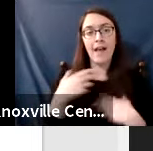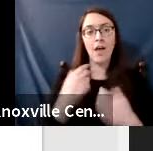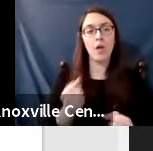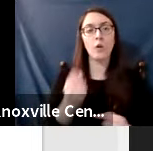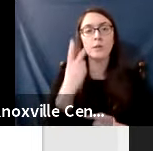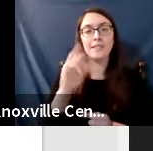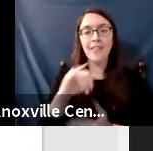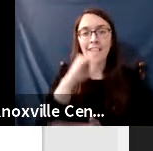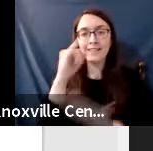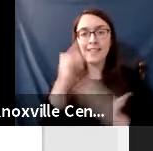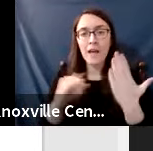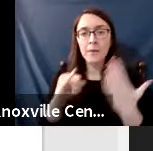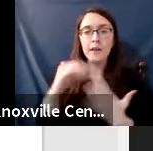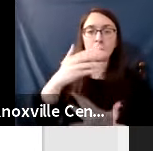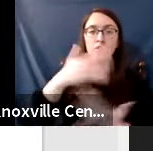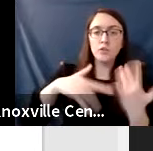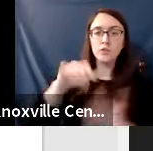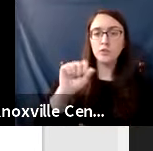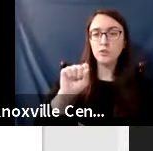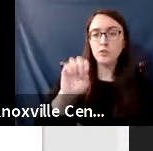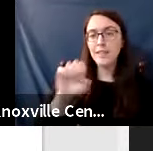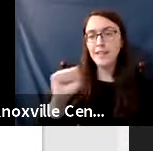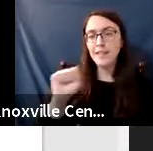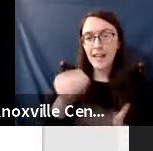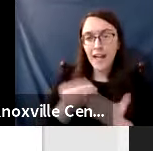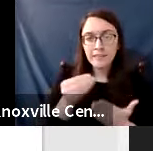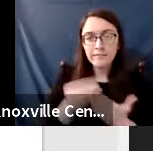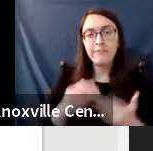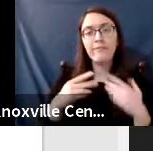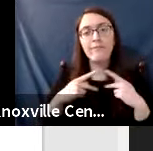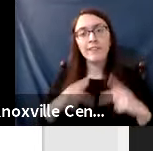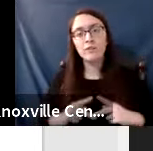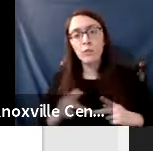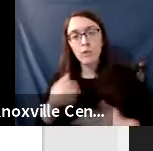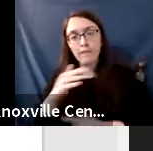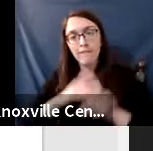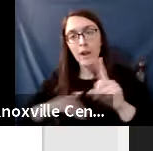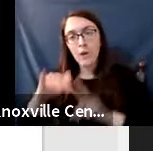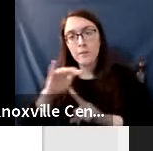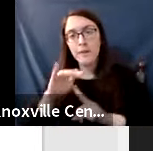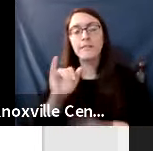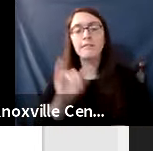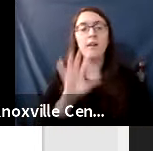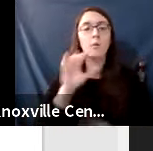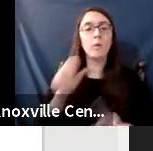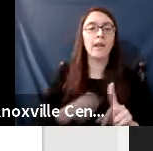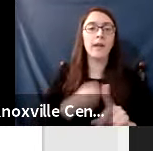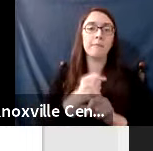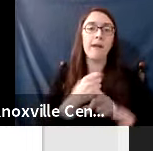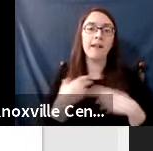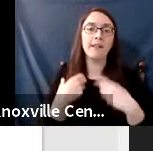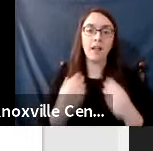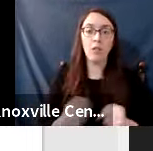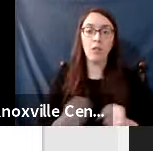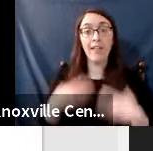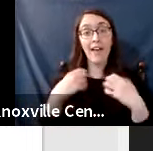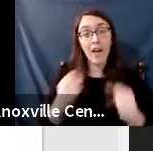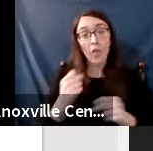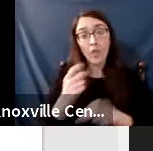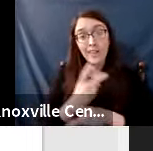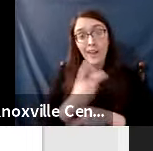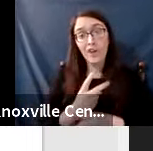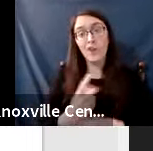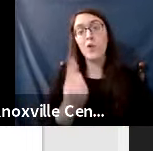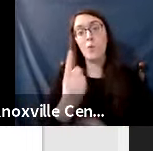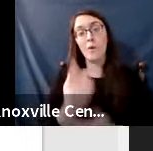socioeconomics, physical environment, and health behaviors certainly are things that have a great impact on our health. Healthcare is one of the things that